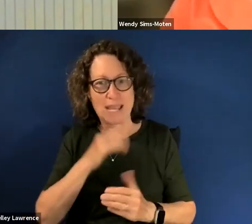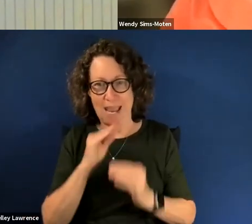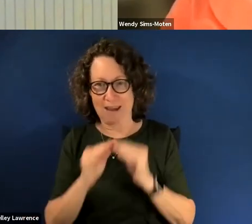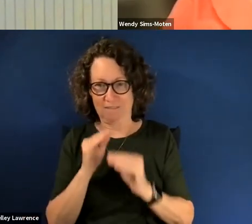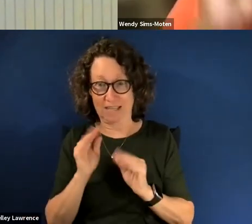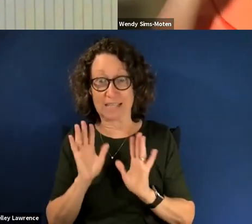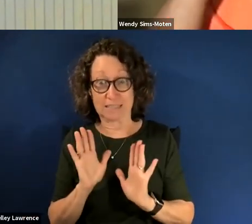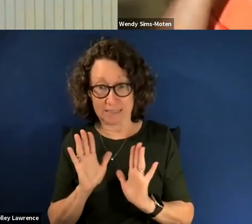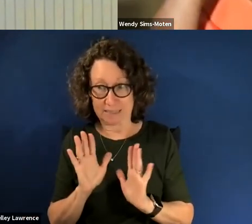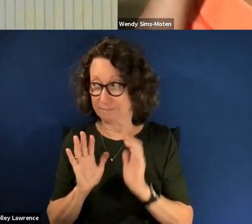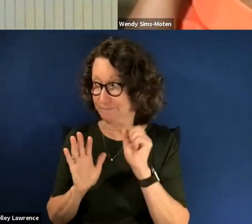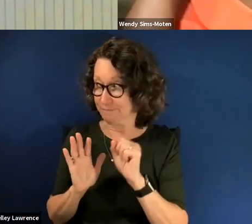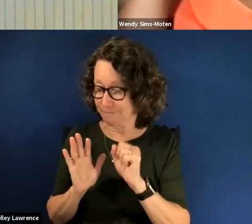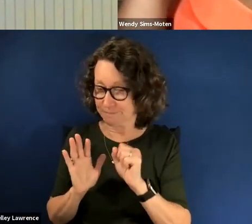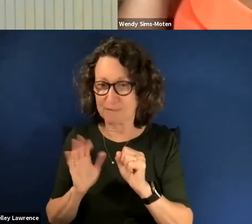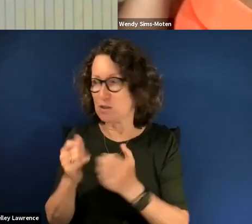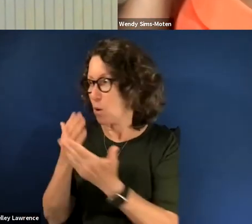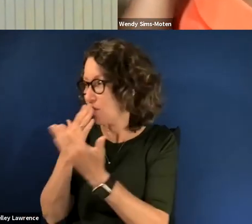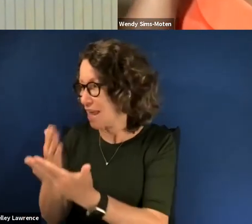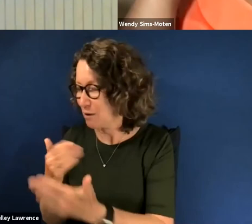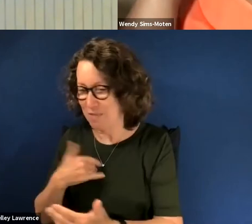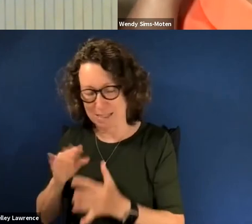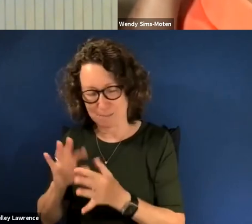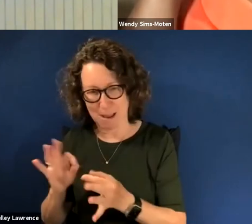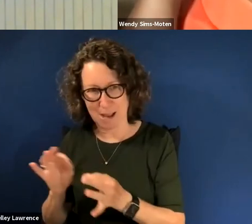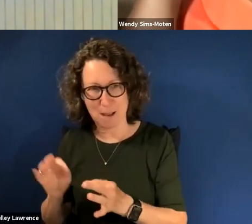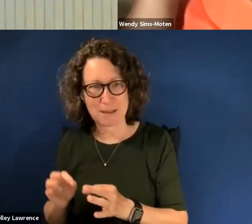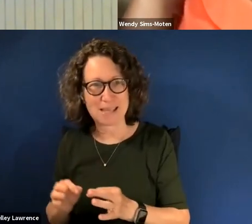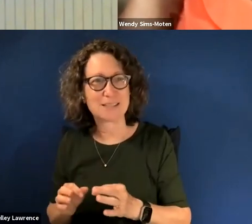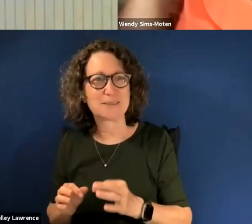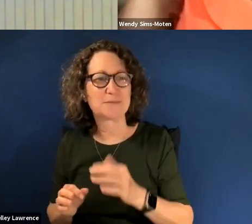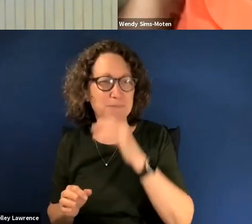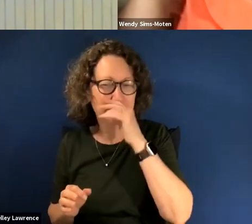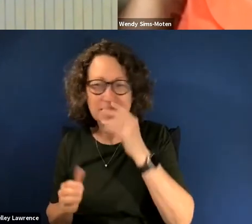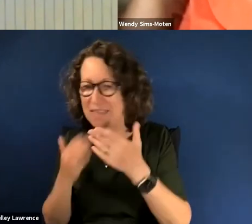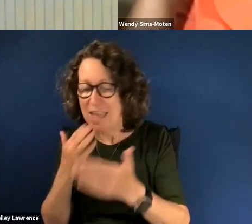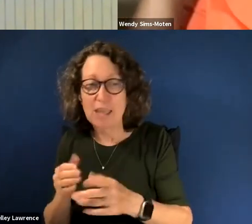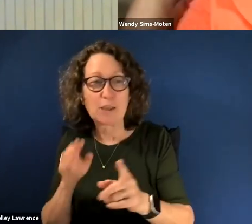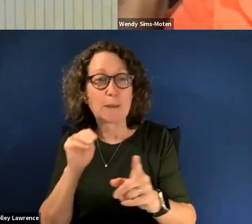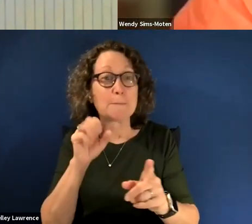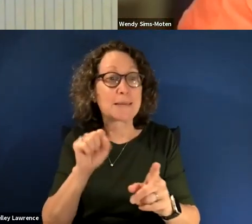that. Yes. So thank you. That's my comment. Okay, great. Thank you. And Ms.